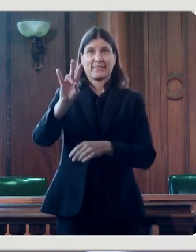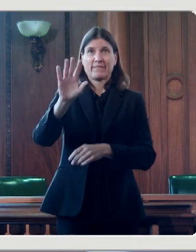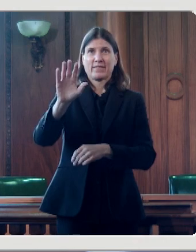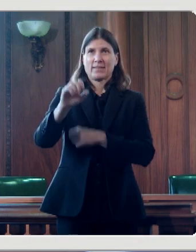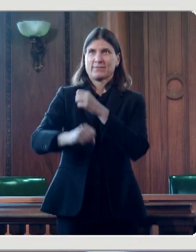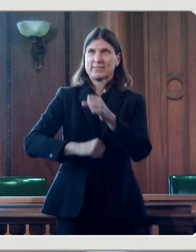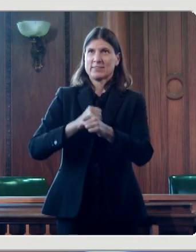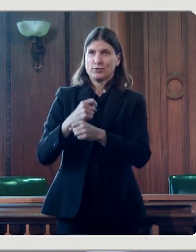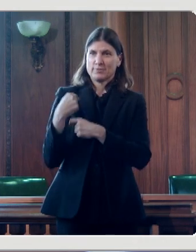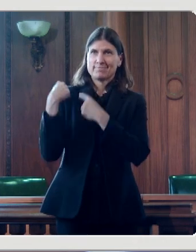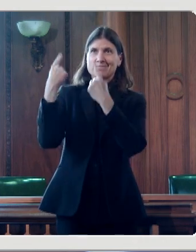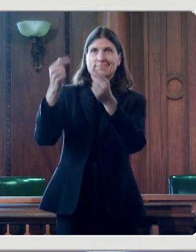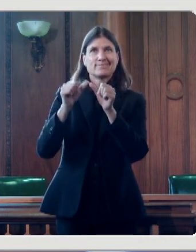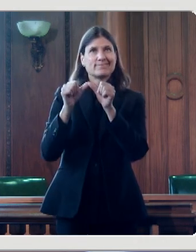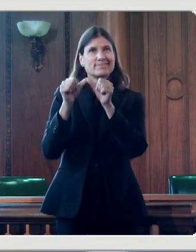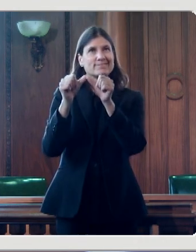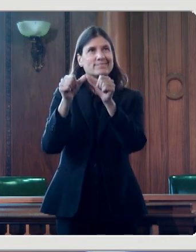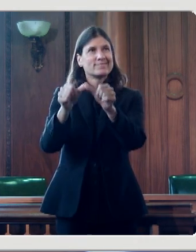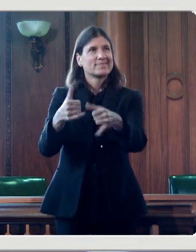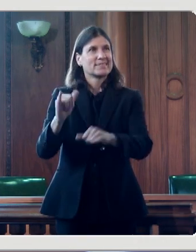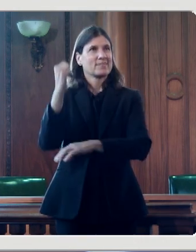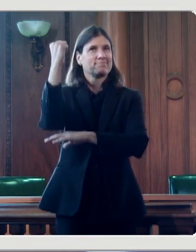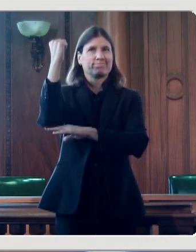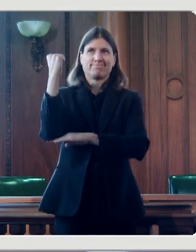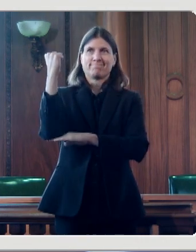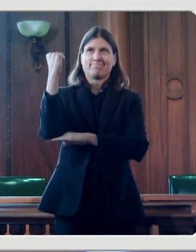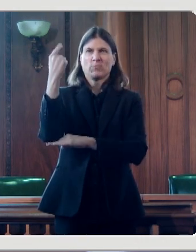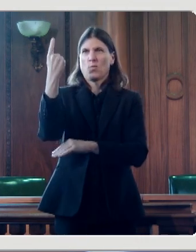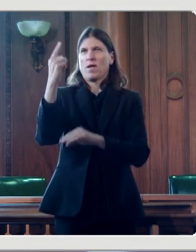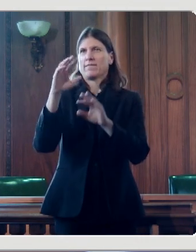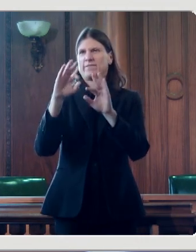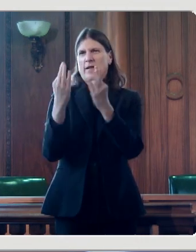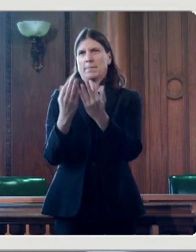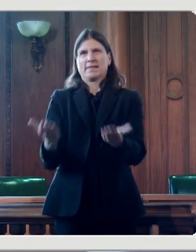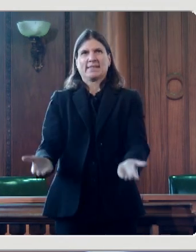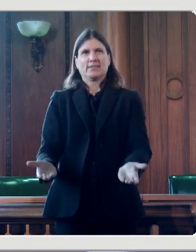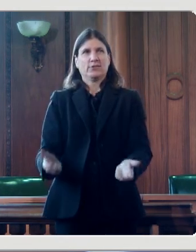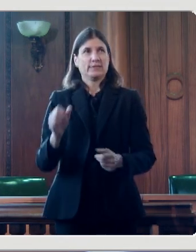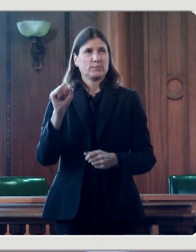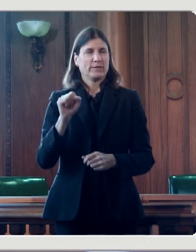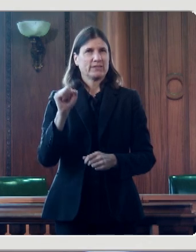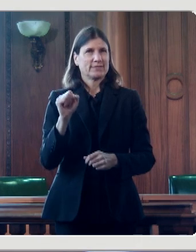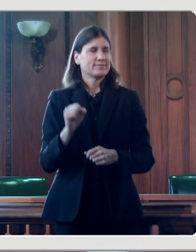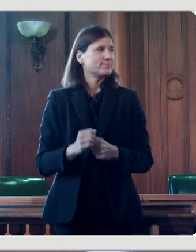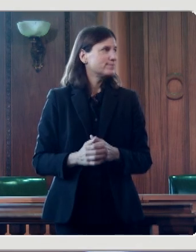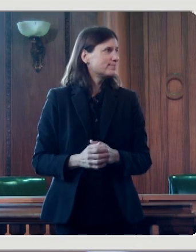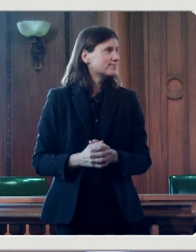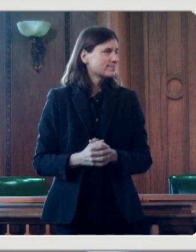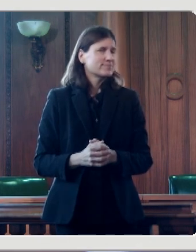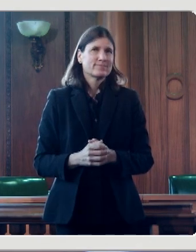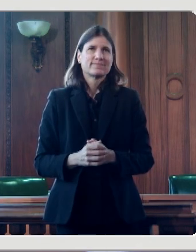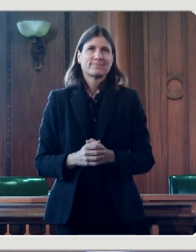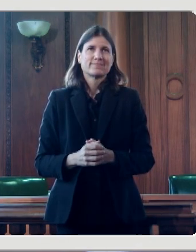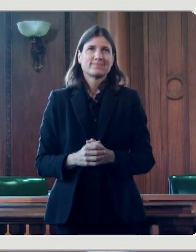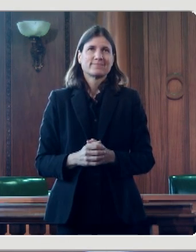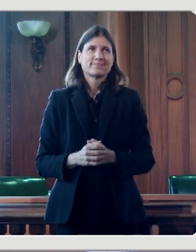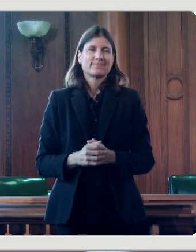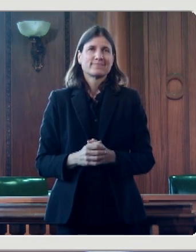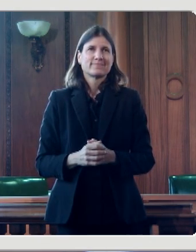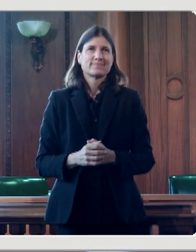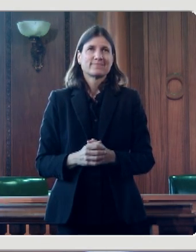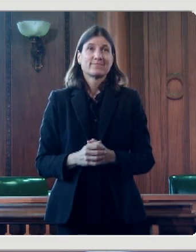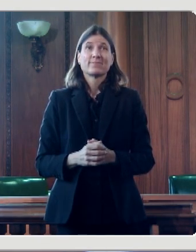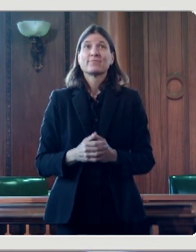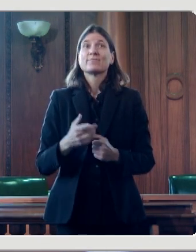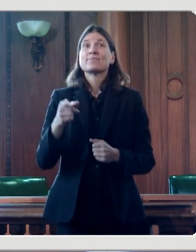famous from all over. Nobody makes a better rum cake or sweetel than La Florentina. Actually, everything too. I don't care where